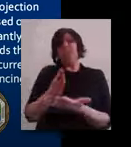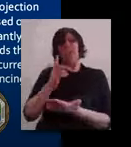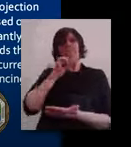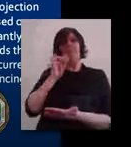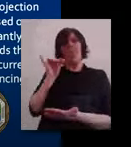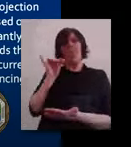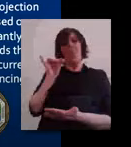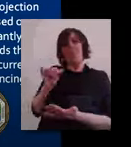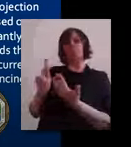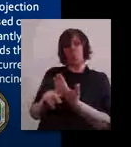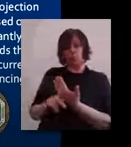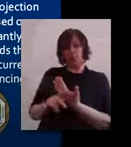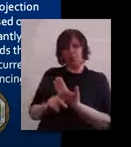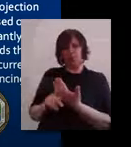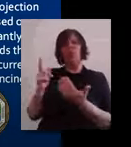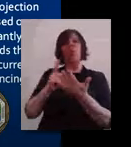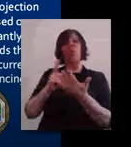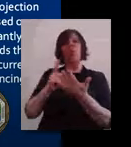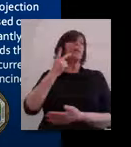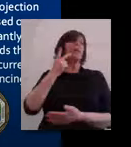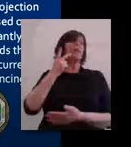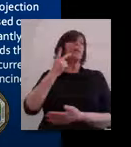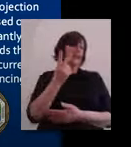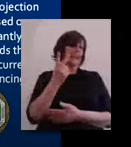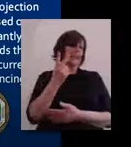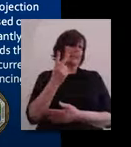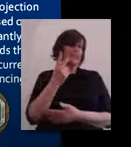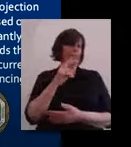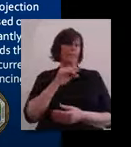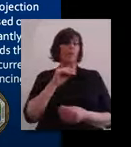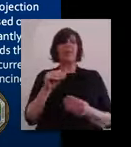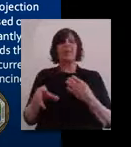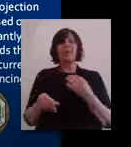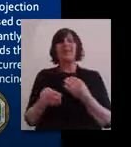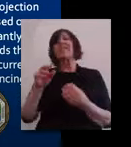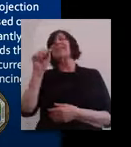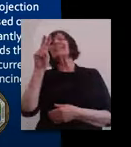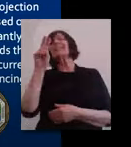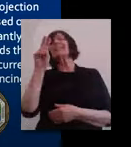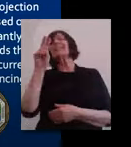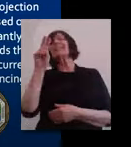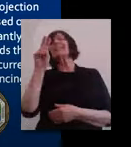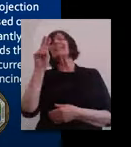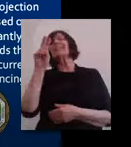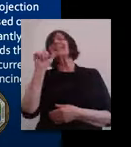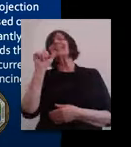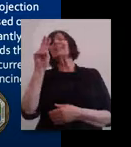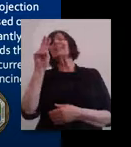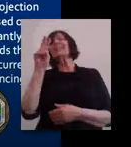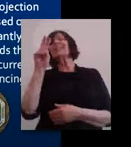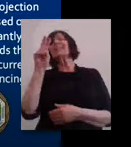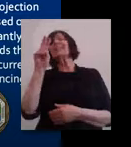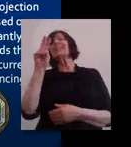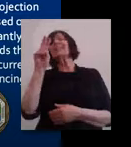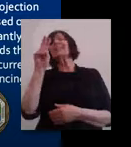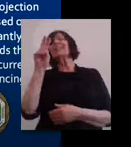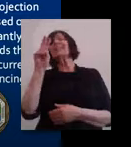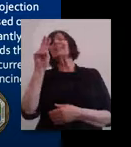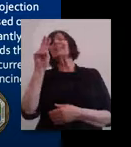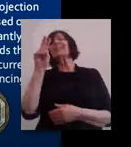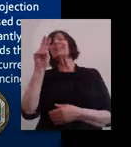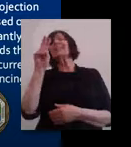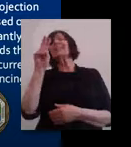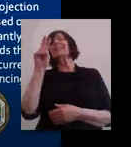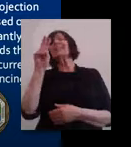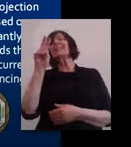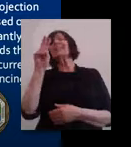we've seen as it pertains to the supplemental nutrition assistance program, as well as the temporary assistance for needy families program, other programs